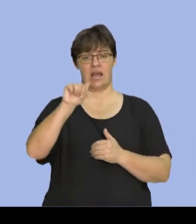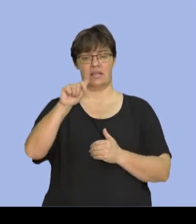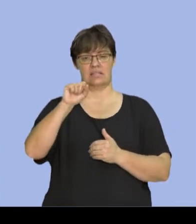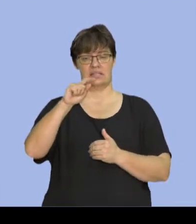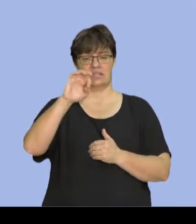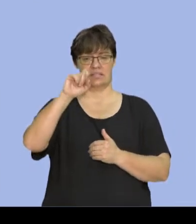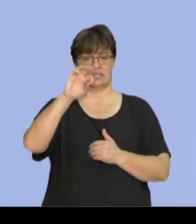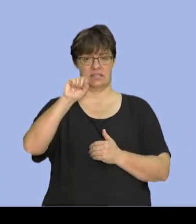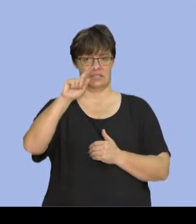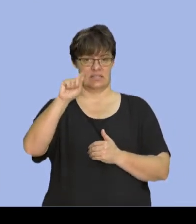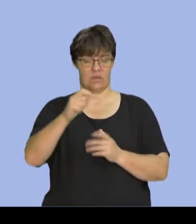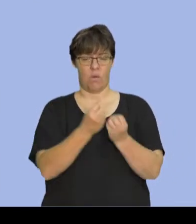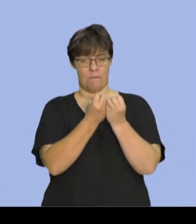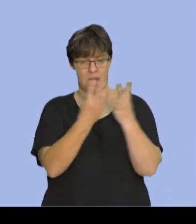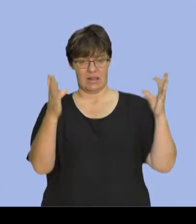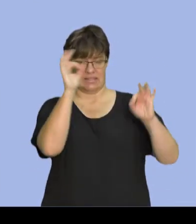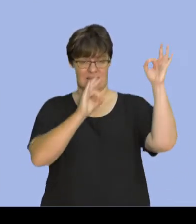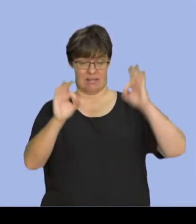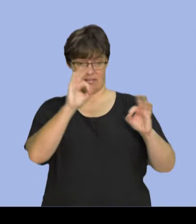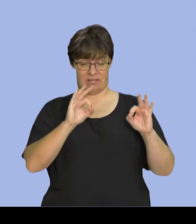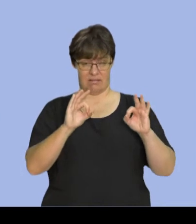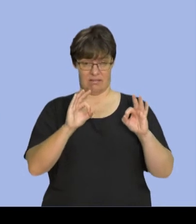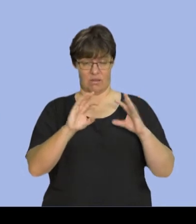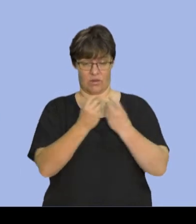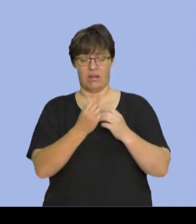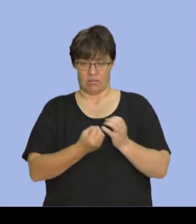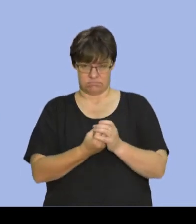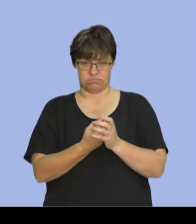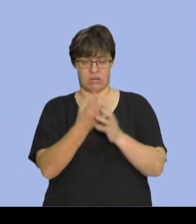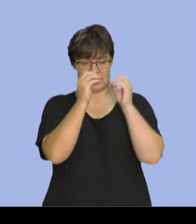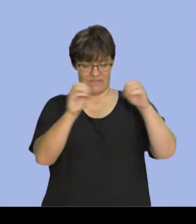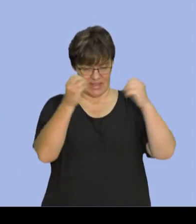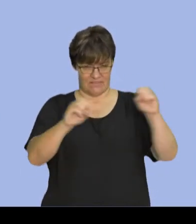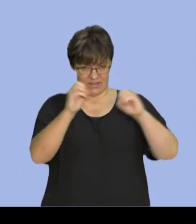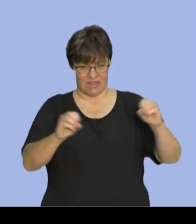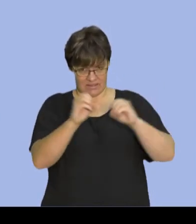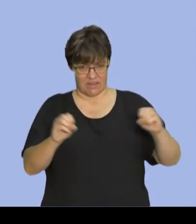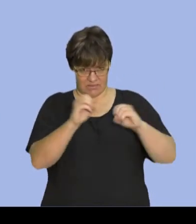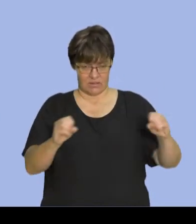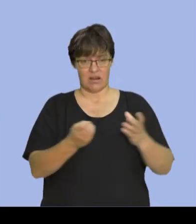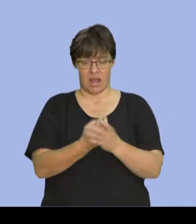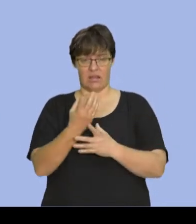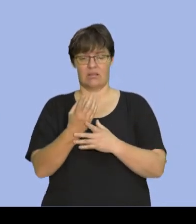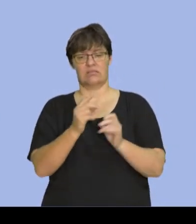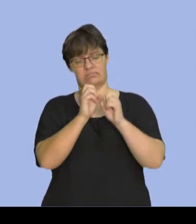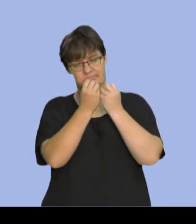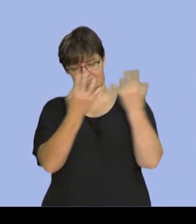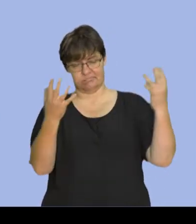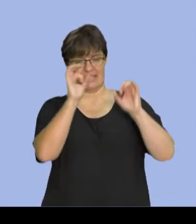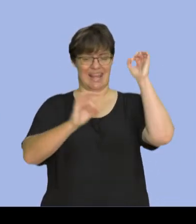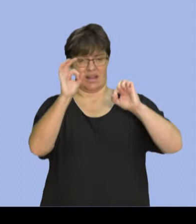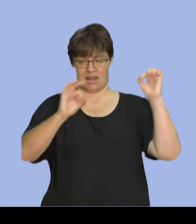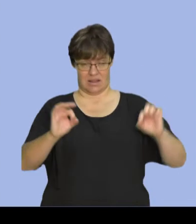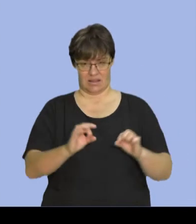this multicellular organelle, which eventually grows up or divides and grows into a huge number of